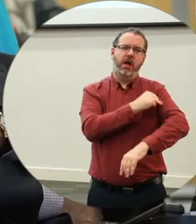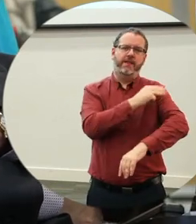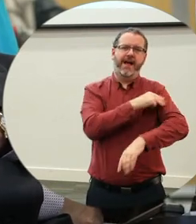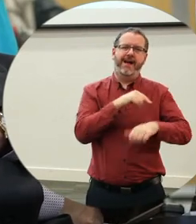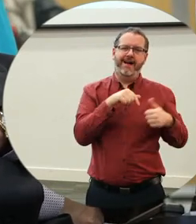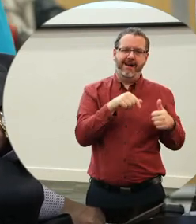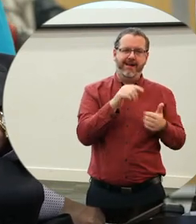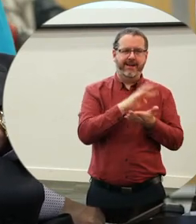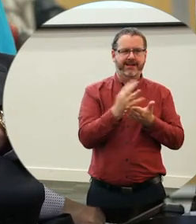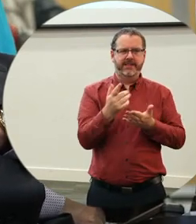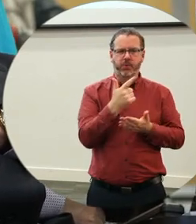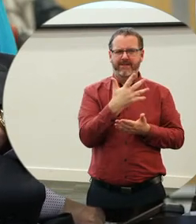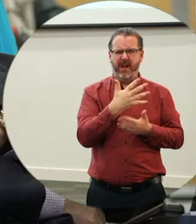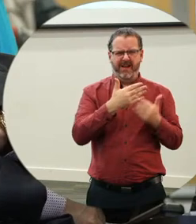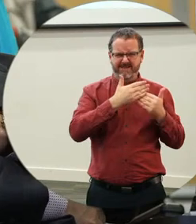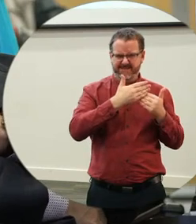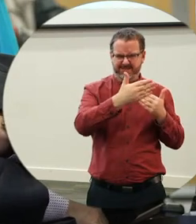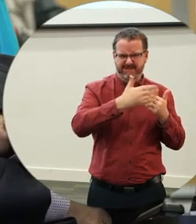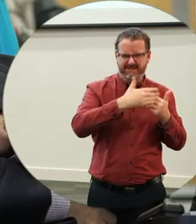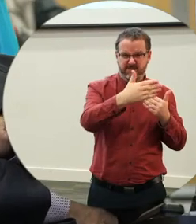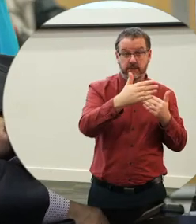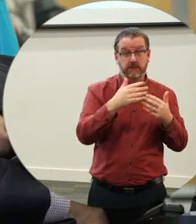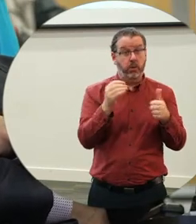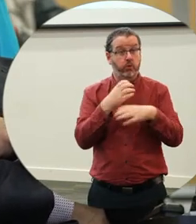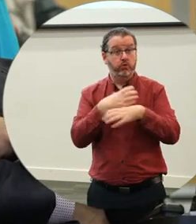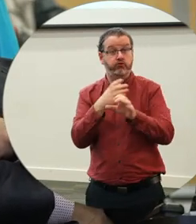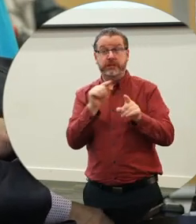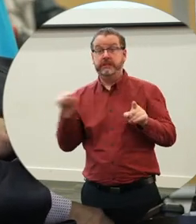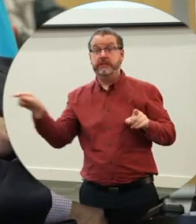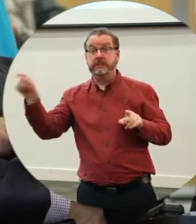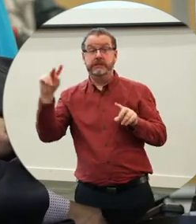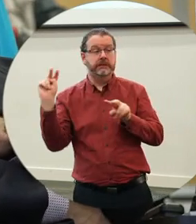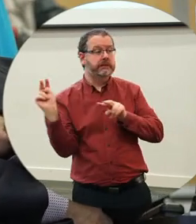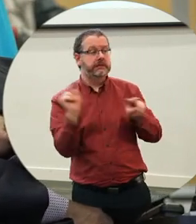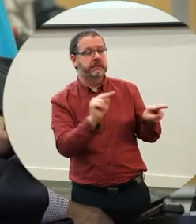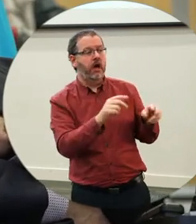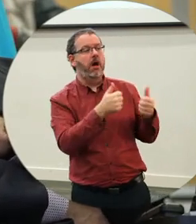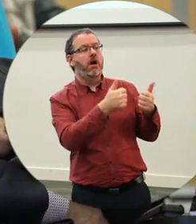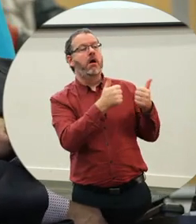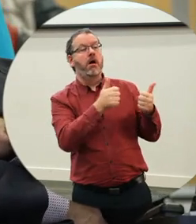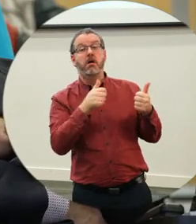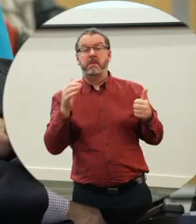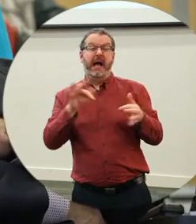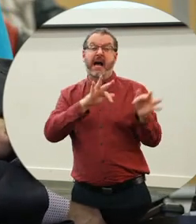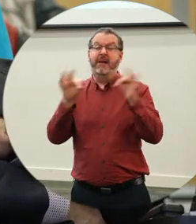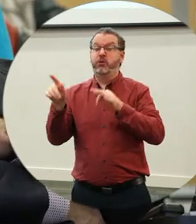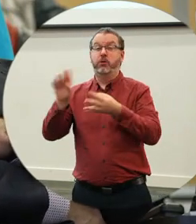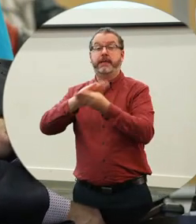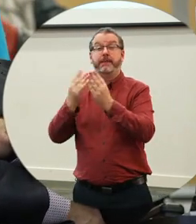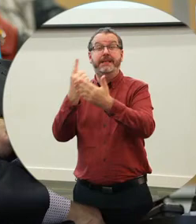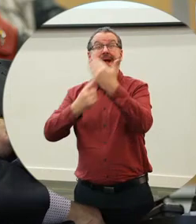here in that kind of transition away from like when they got their independence?